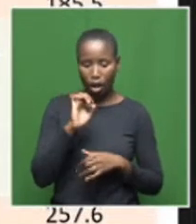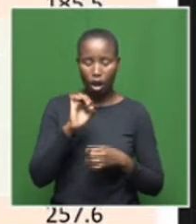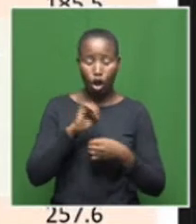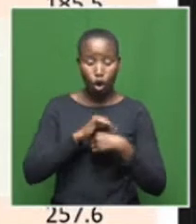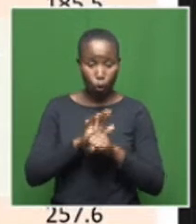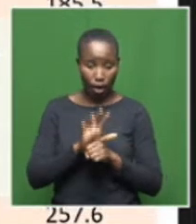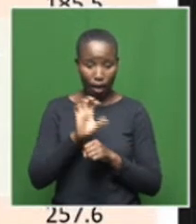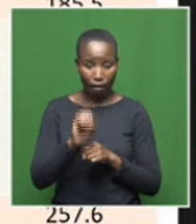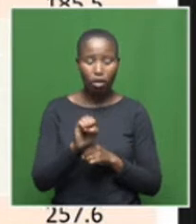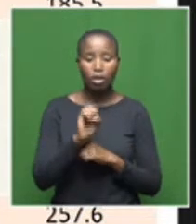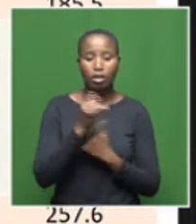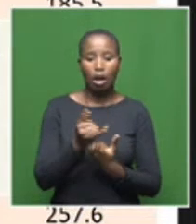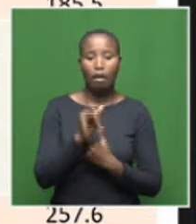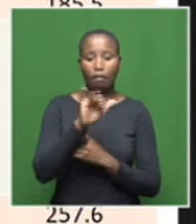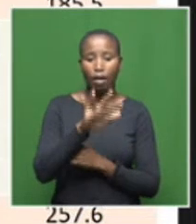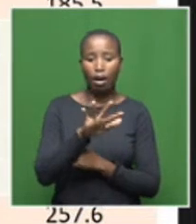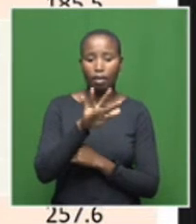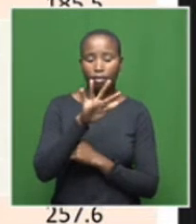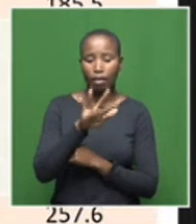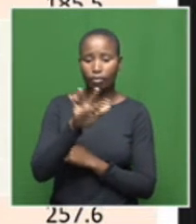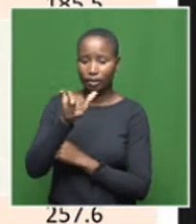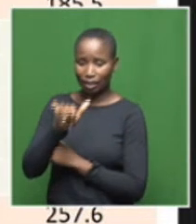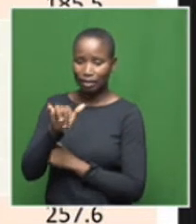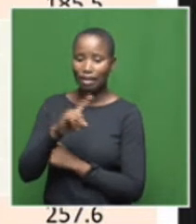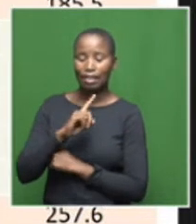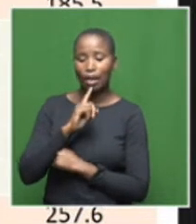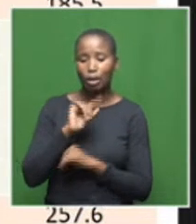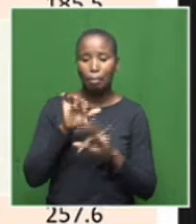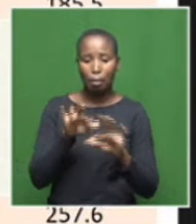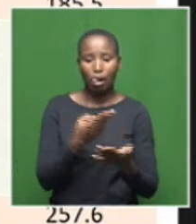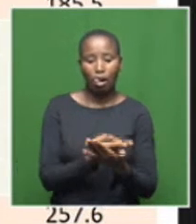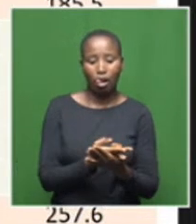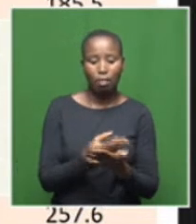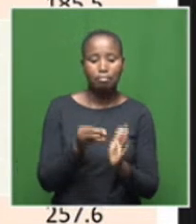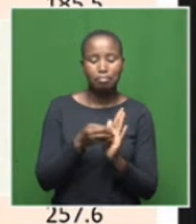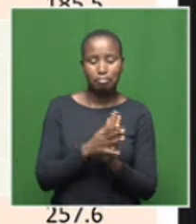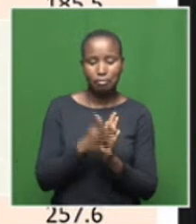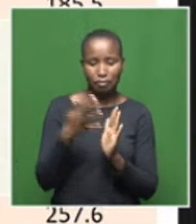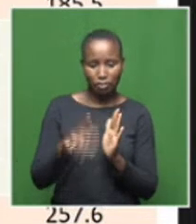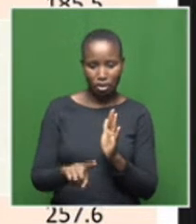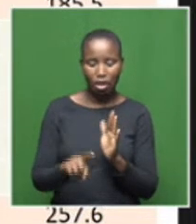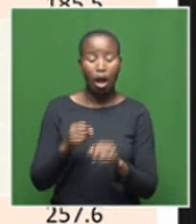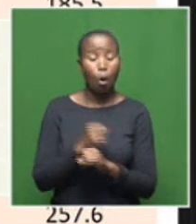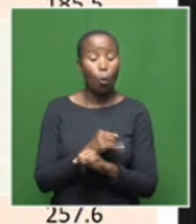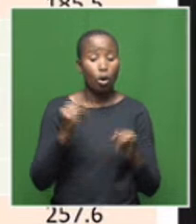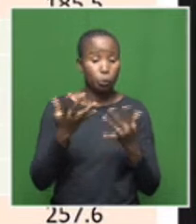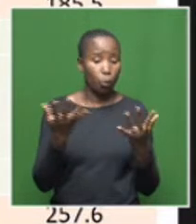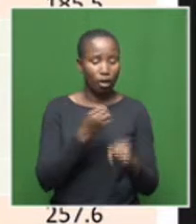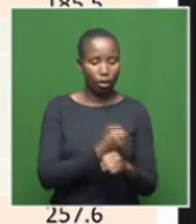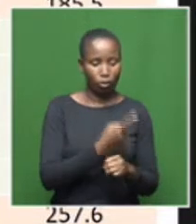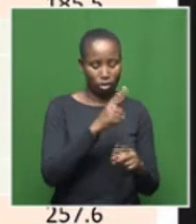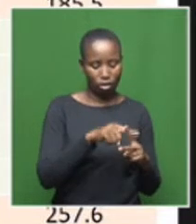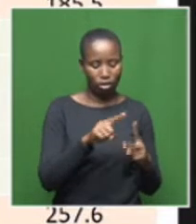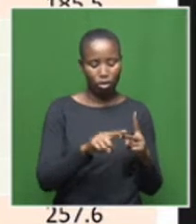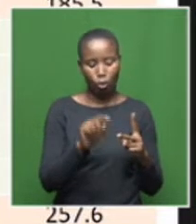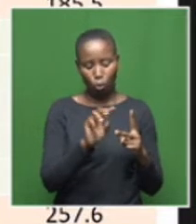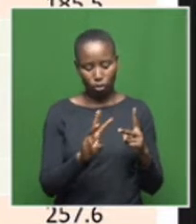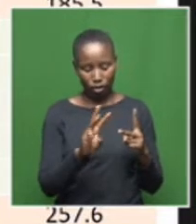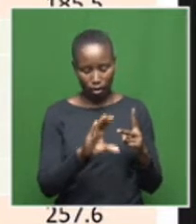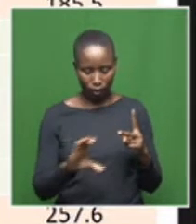date, 506,000 admissions have been reported, with the highest numbers in Gauteng and Western Cape, and just